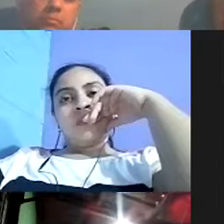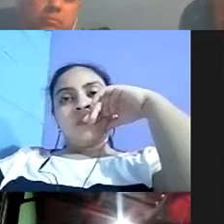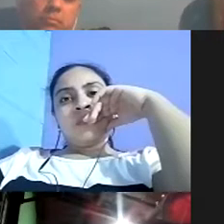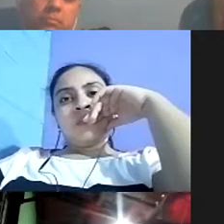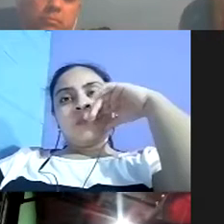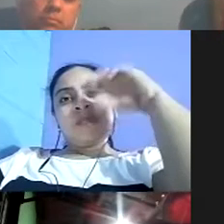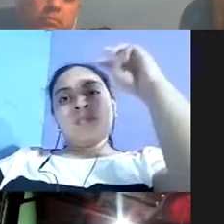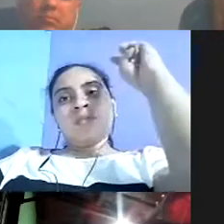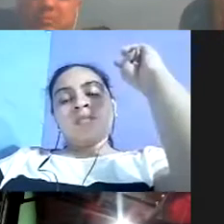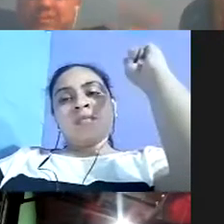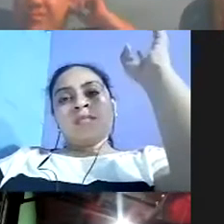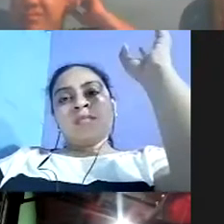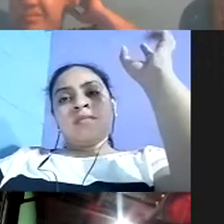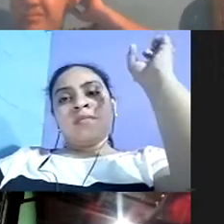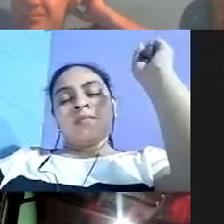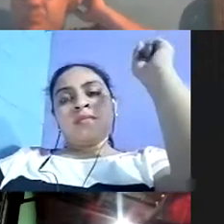continuo. Pero si digo,